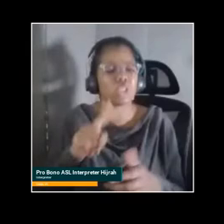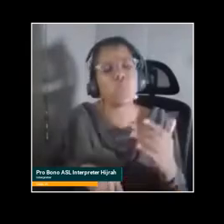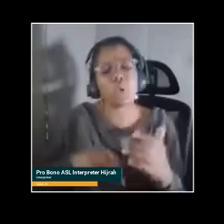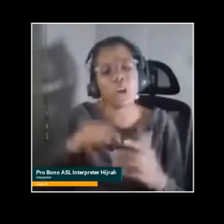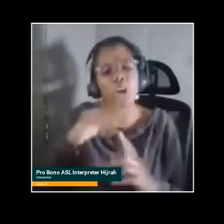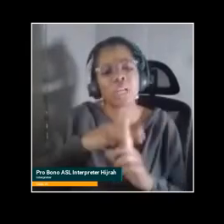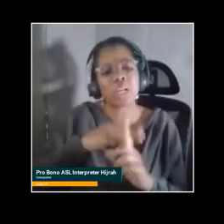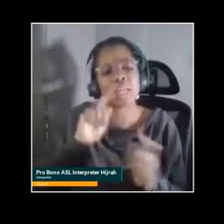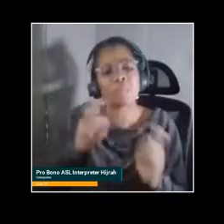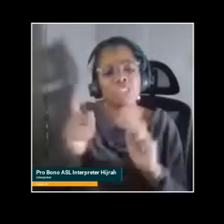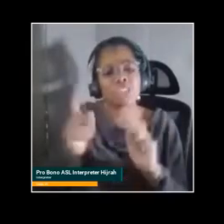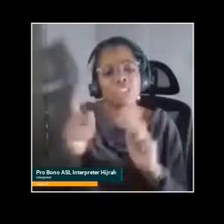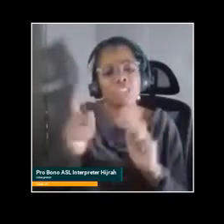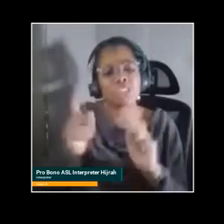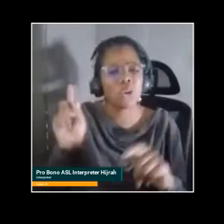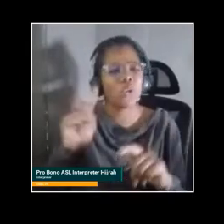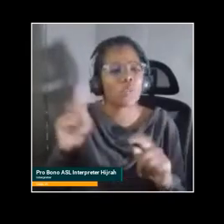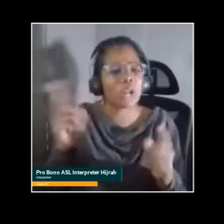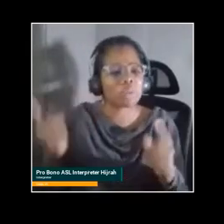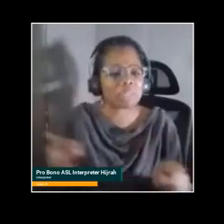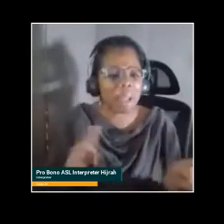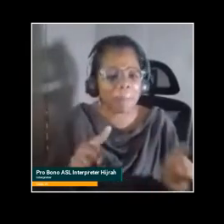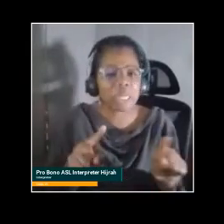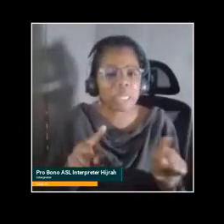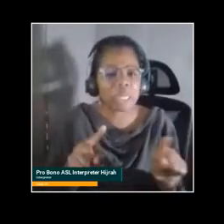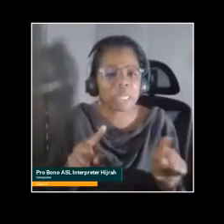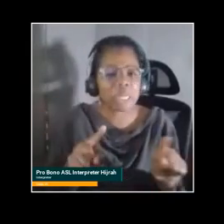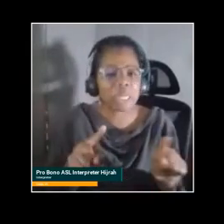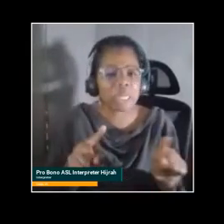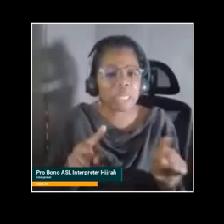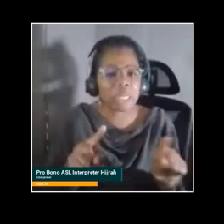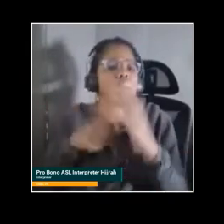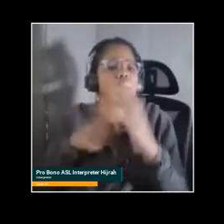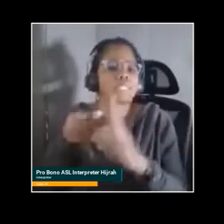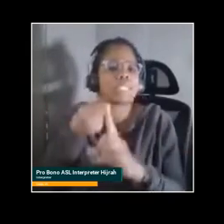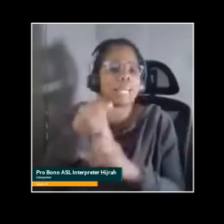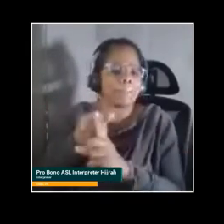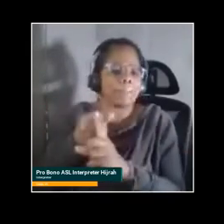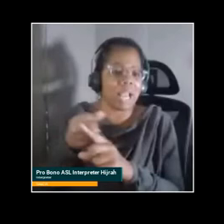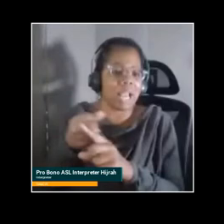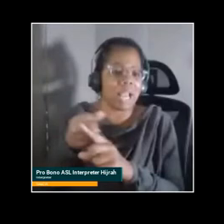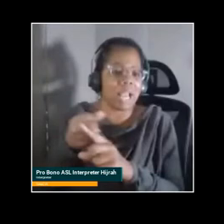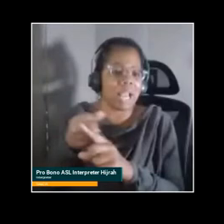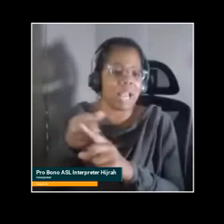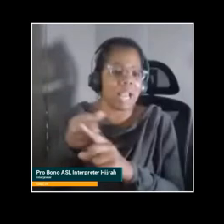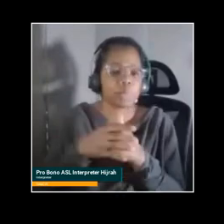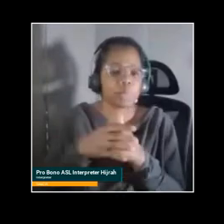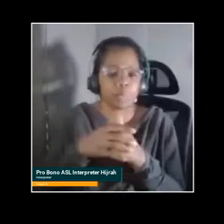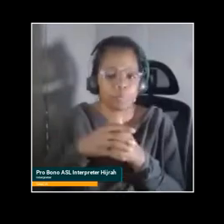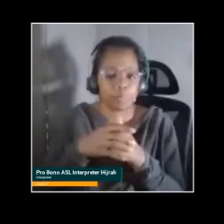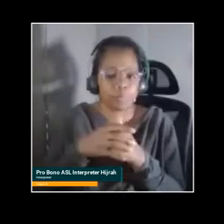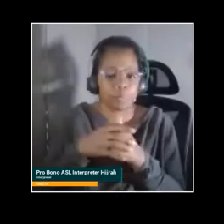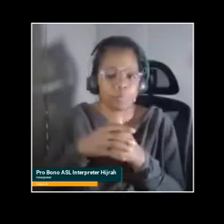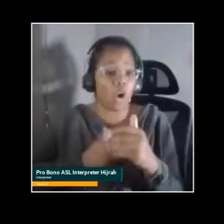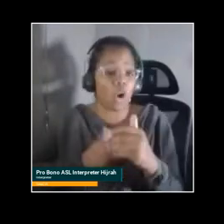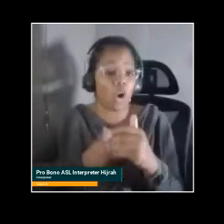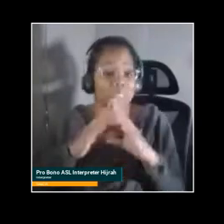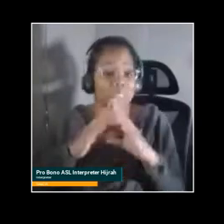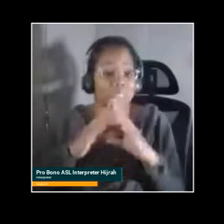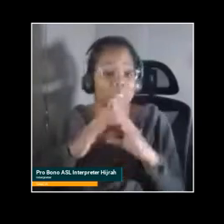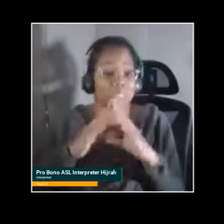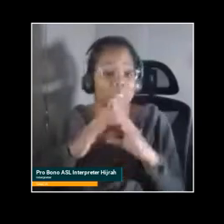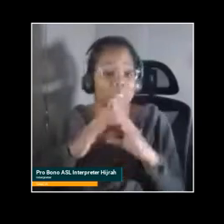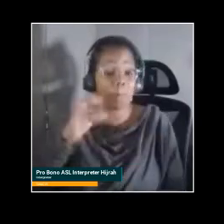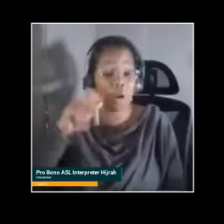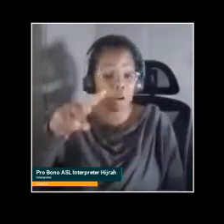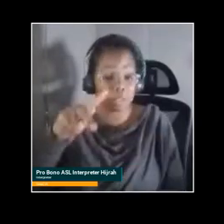issues, where are they happening, and what impact these issues is happening to our cities, to our parks.